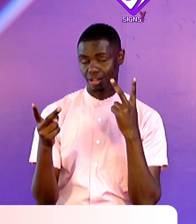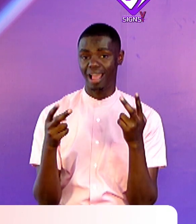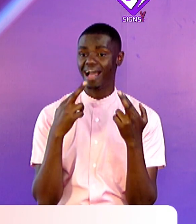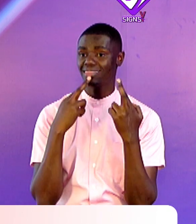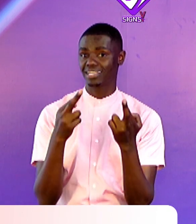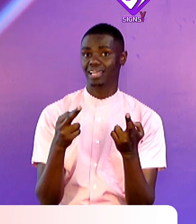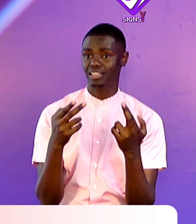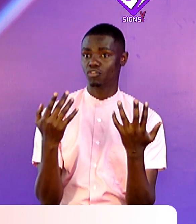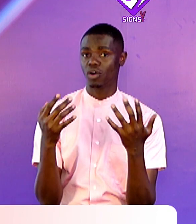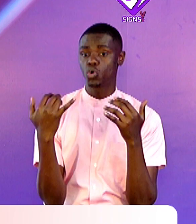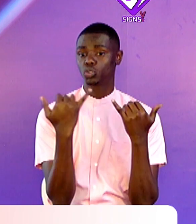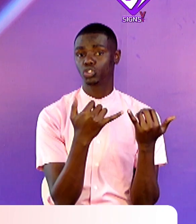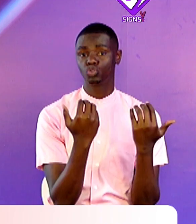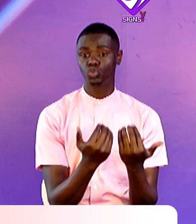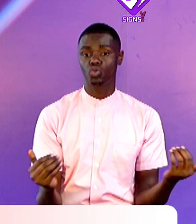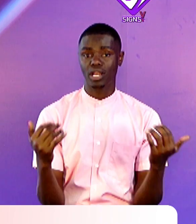our children are playing in school,